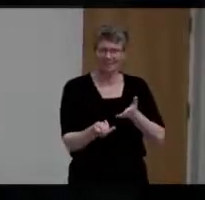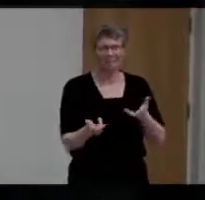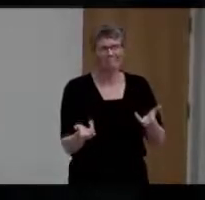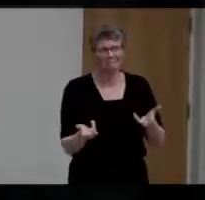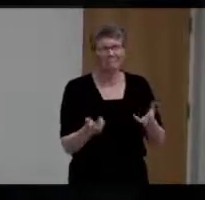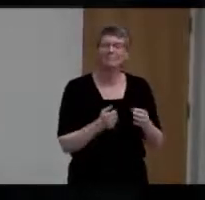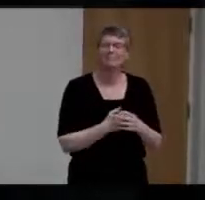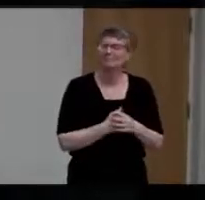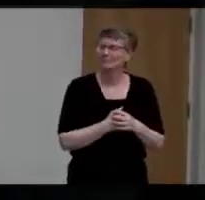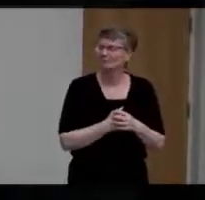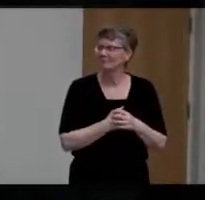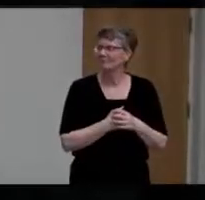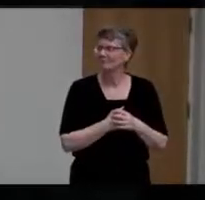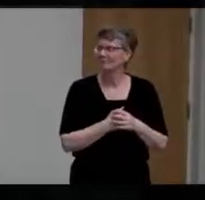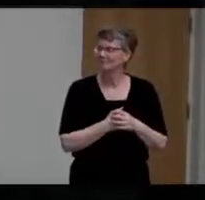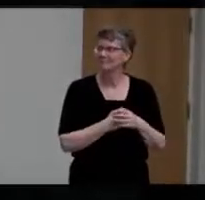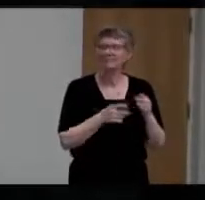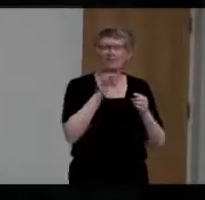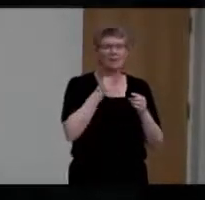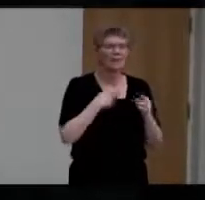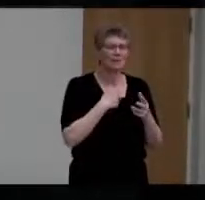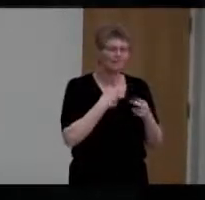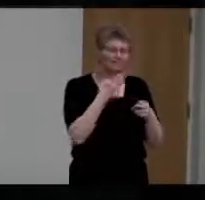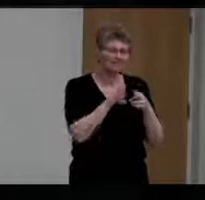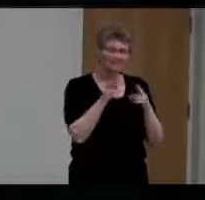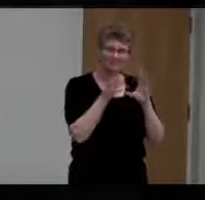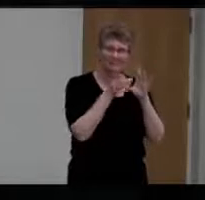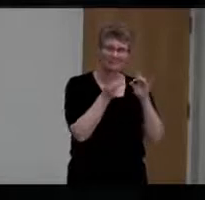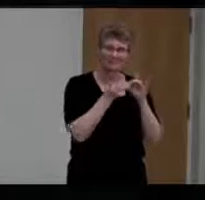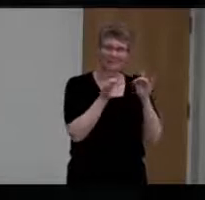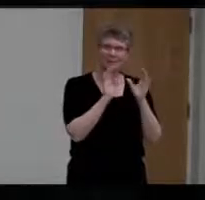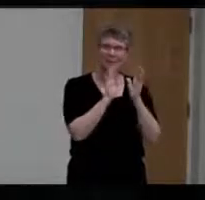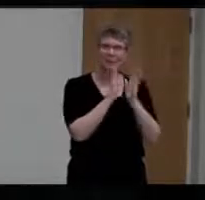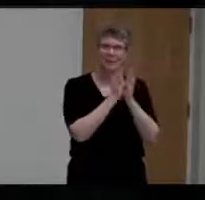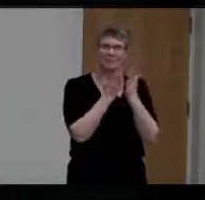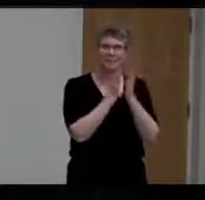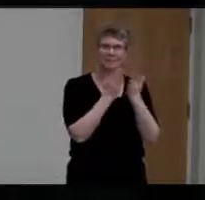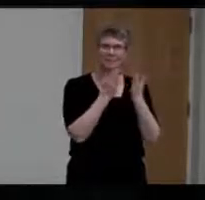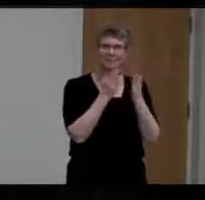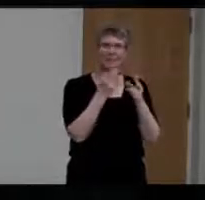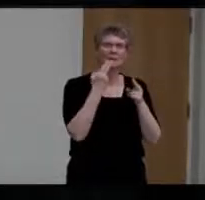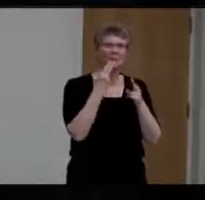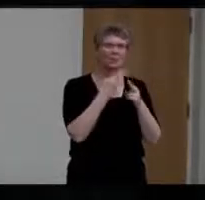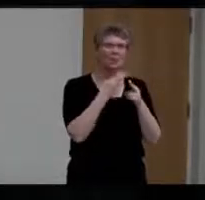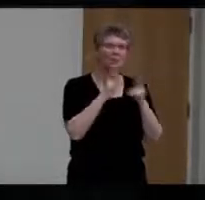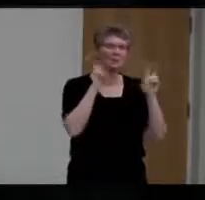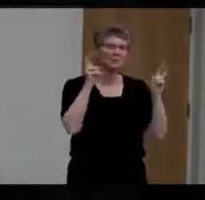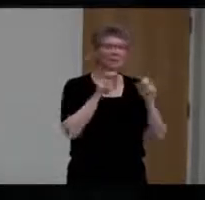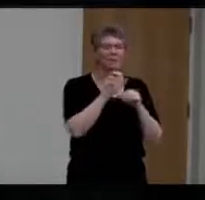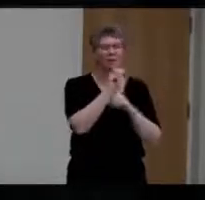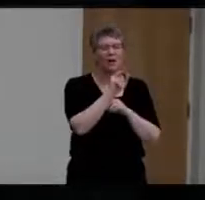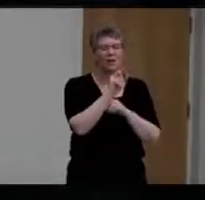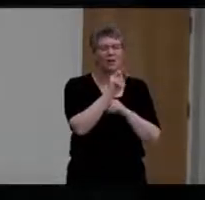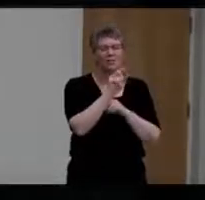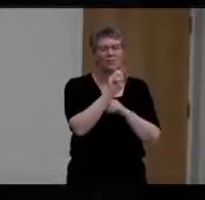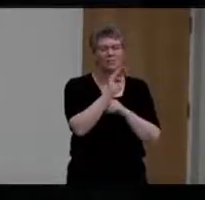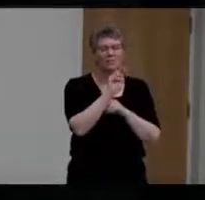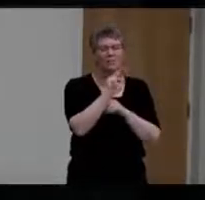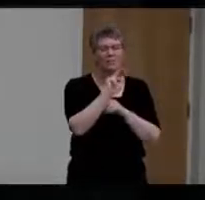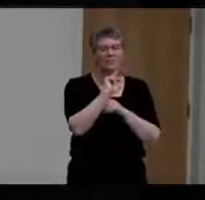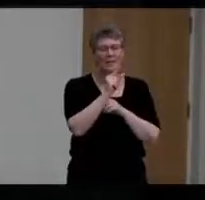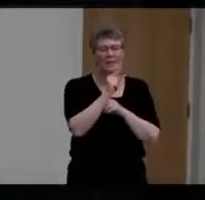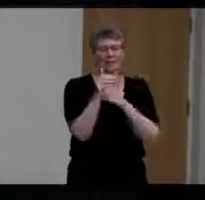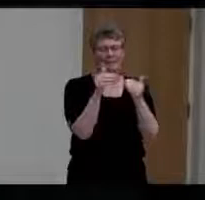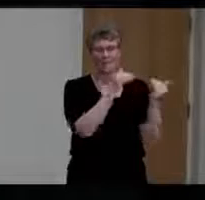want to take this moment to very quickly mention a book by Virginia Eubanks called Automating Inequality, because we look a certain